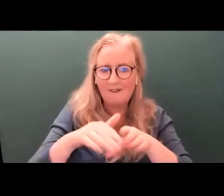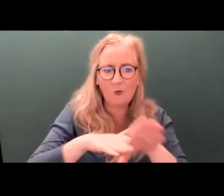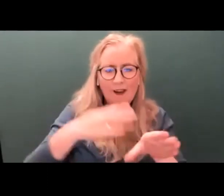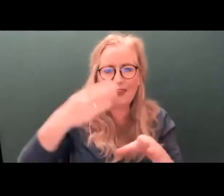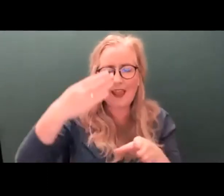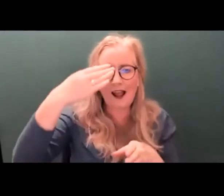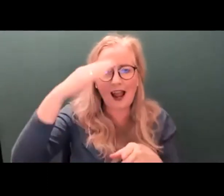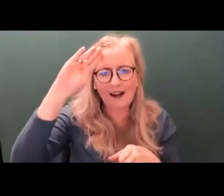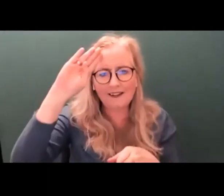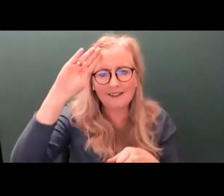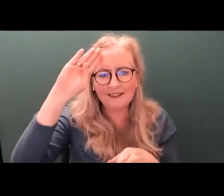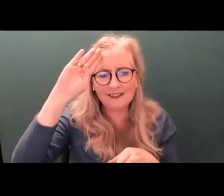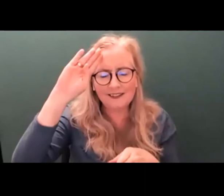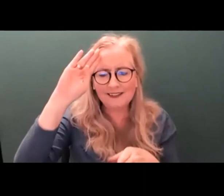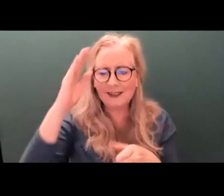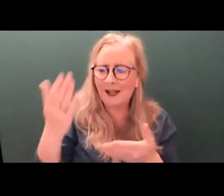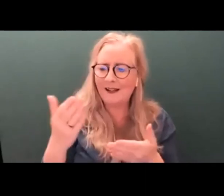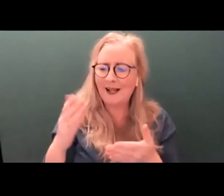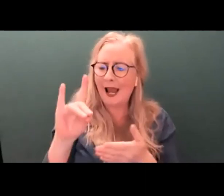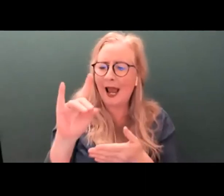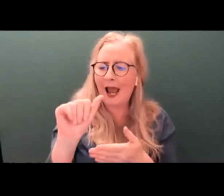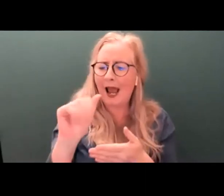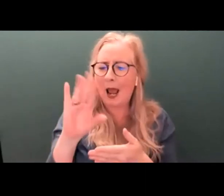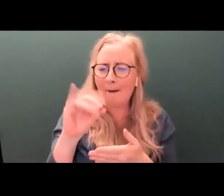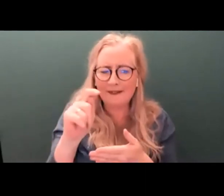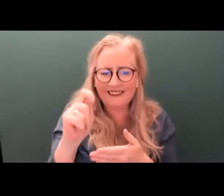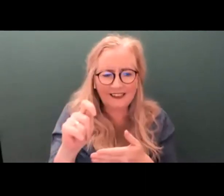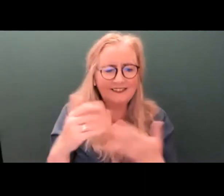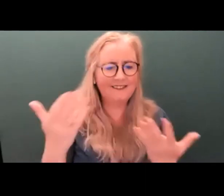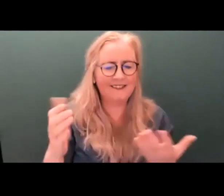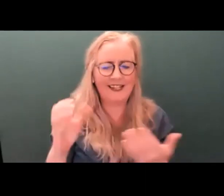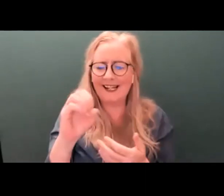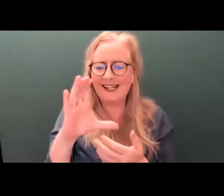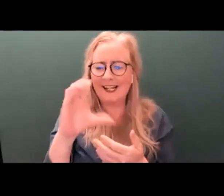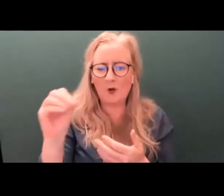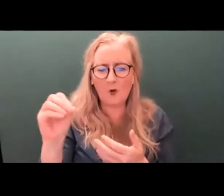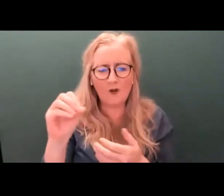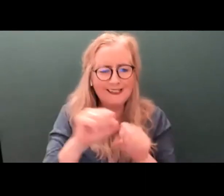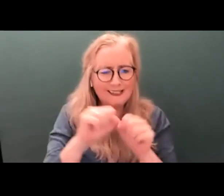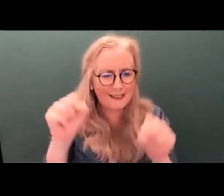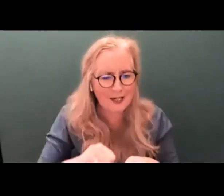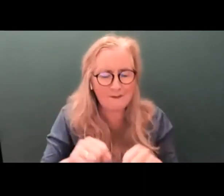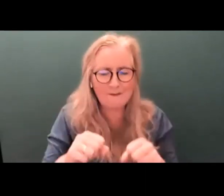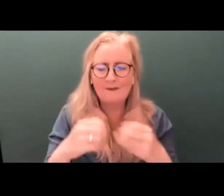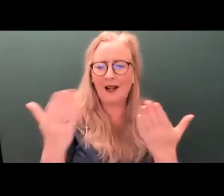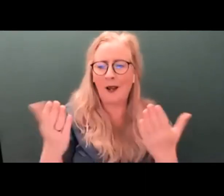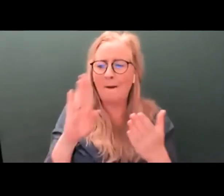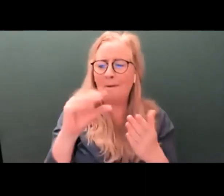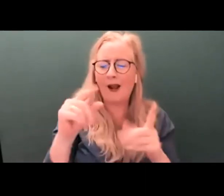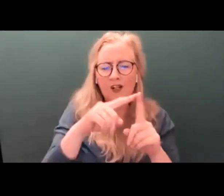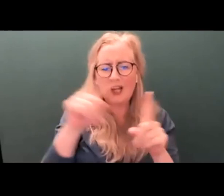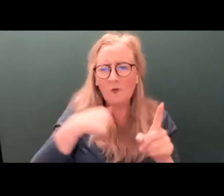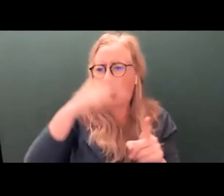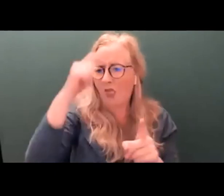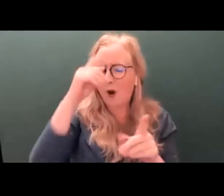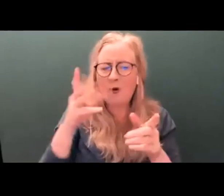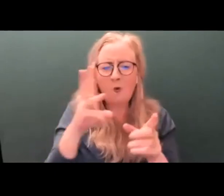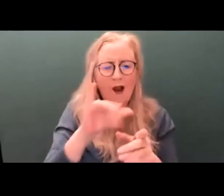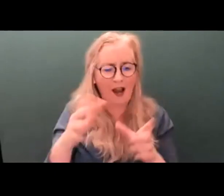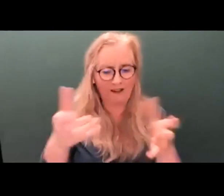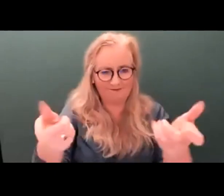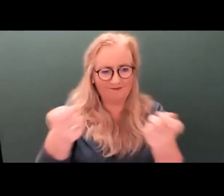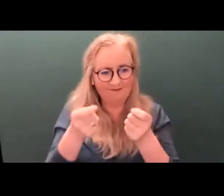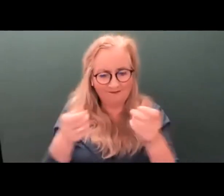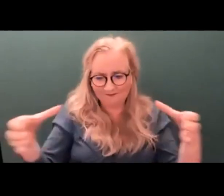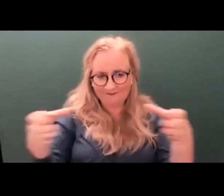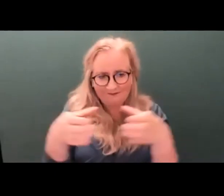habitats and ecosystems, biodiversity, and that maybe we could bring them together by developing a